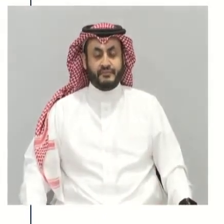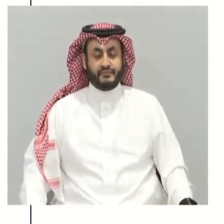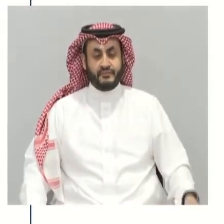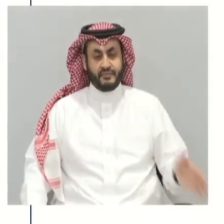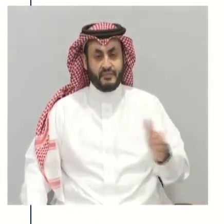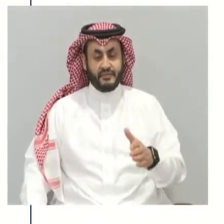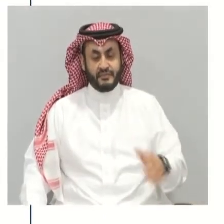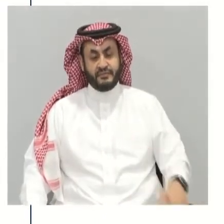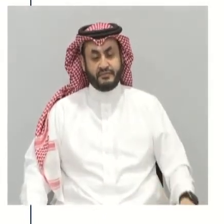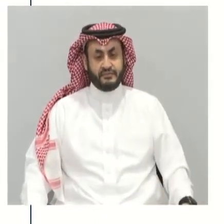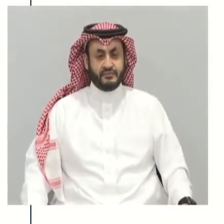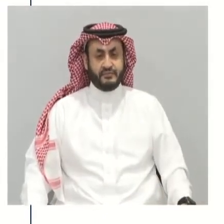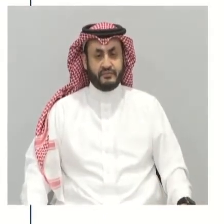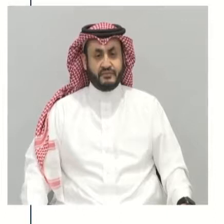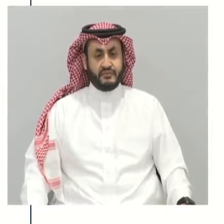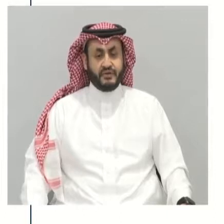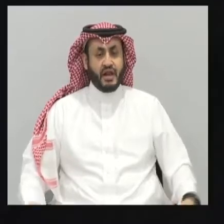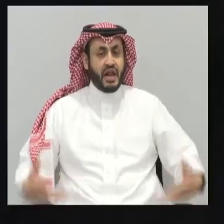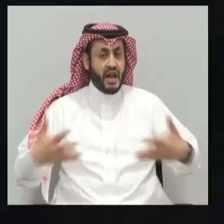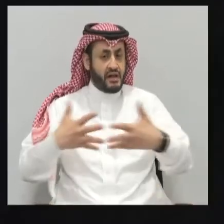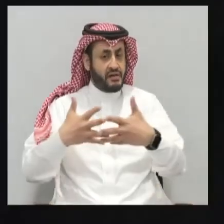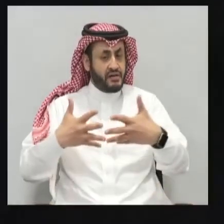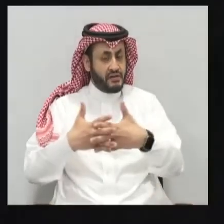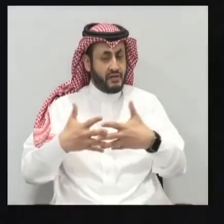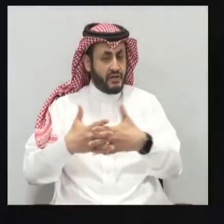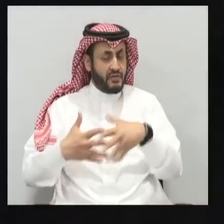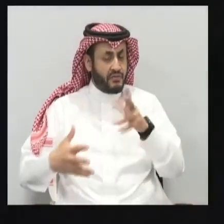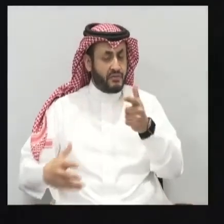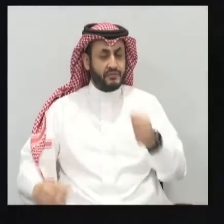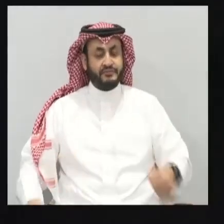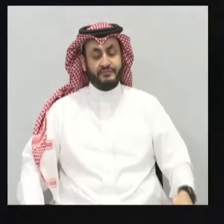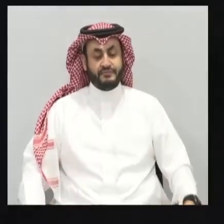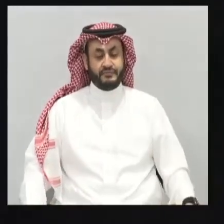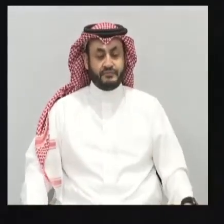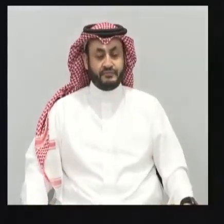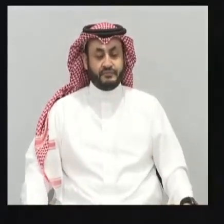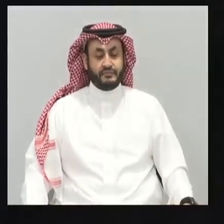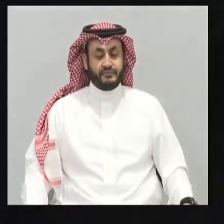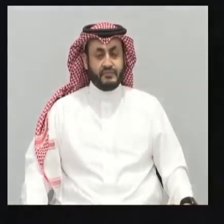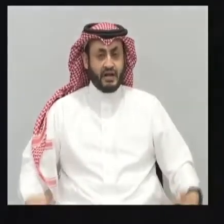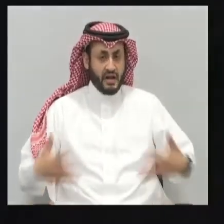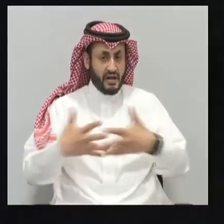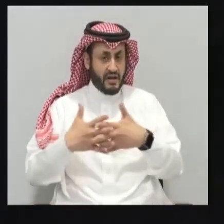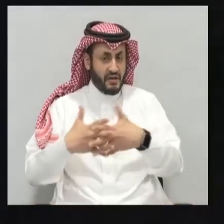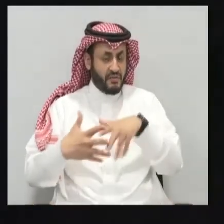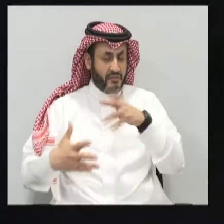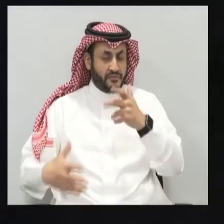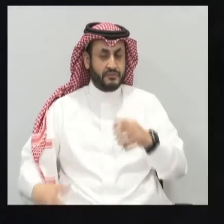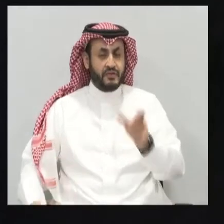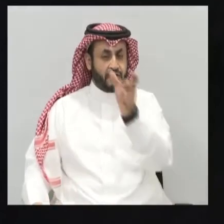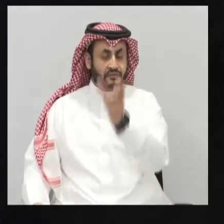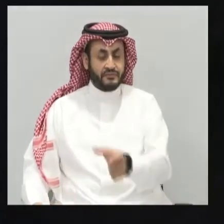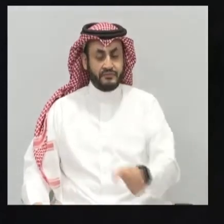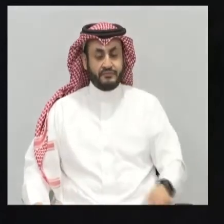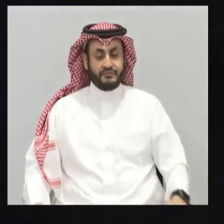Now, how about network? What is the meaning of network? So which one of these?